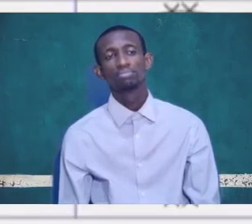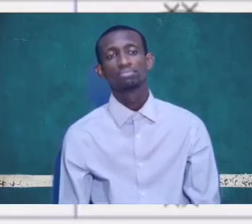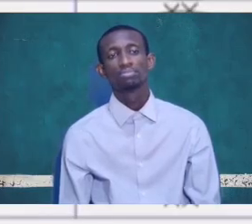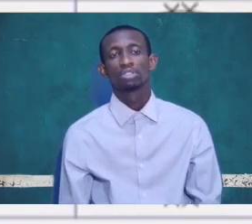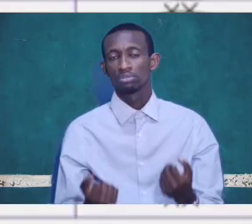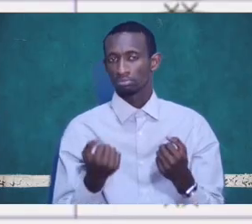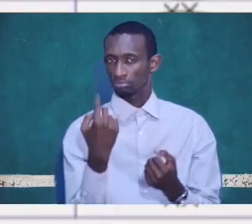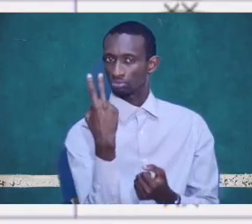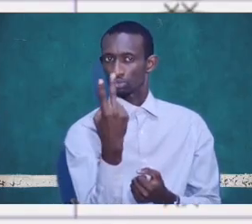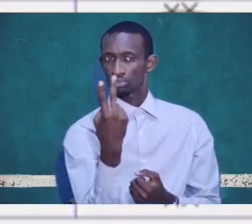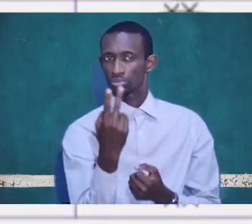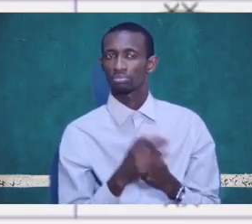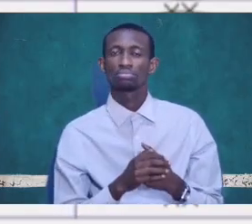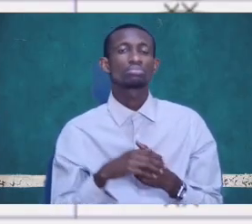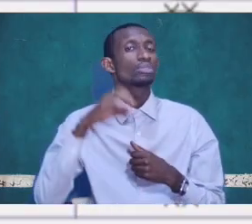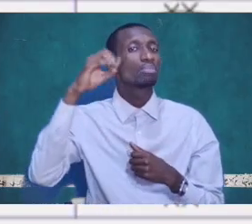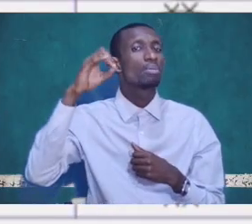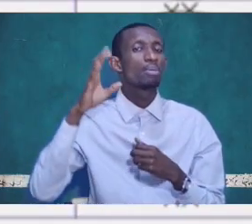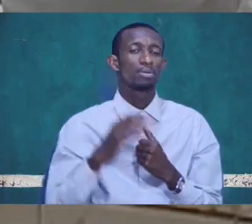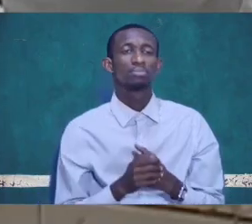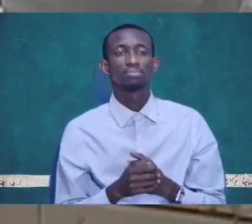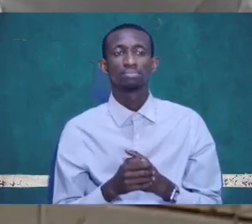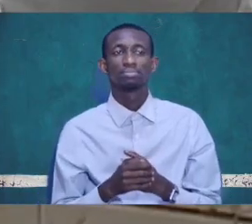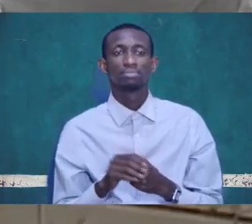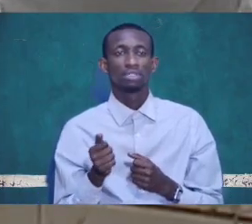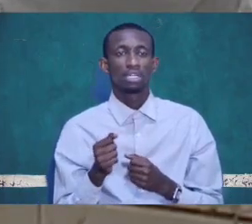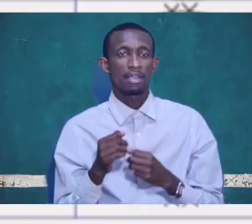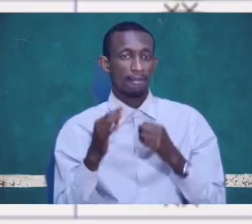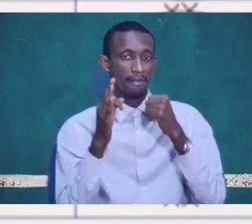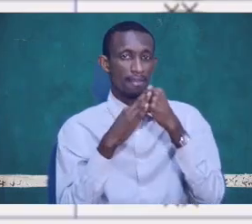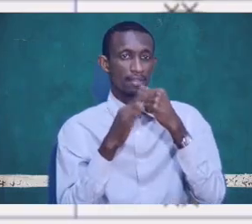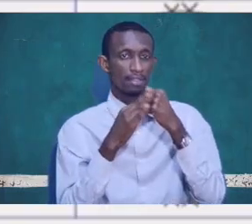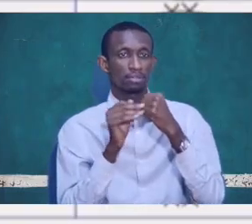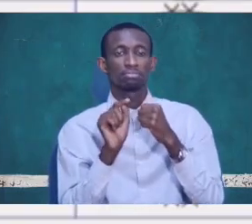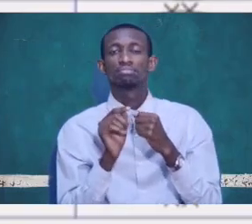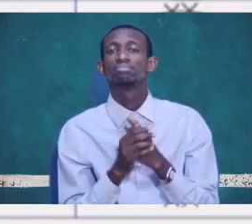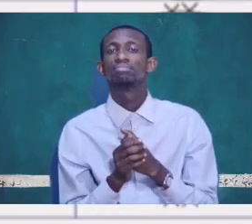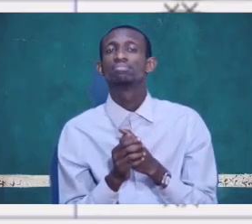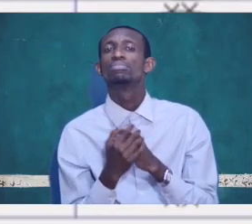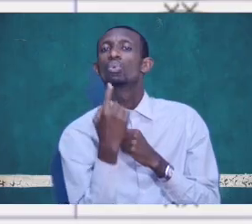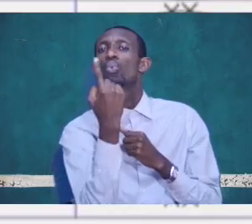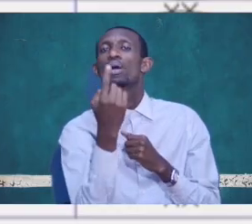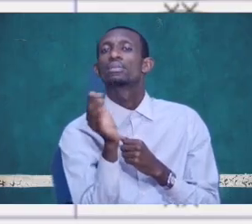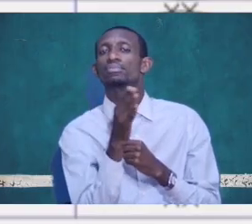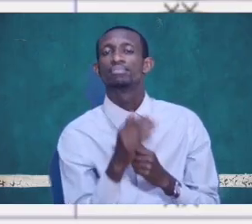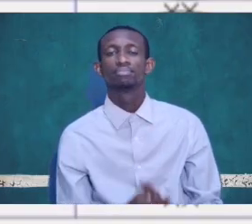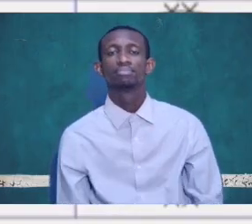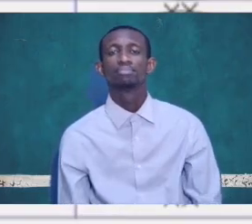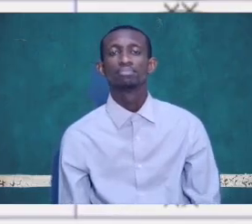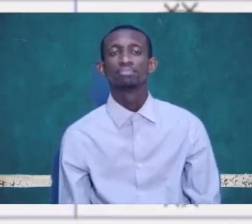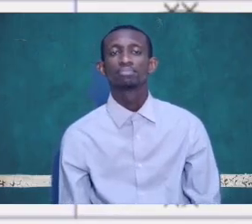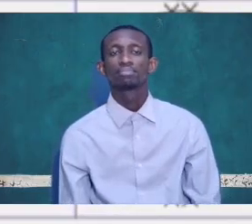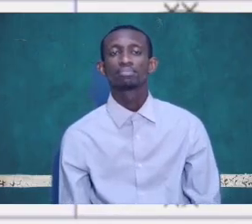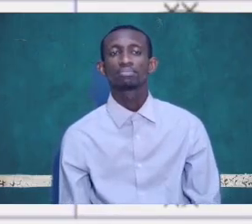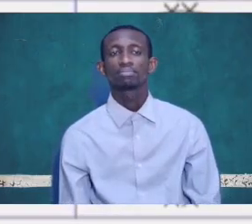2 electrons in the first shell, 8 electrons in the second, and 1 electron in the third shell. Here